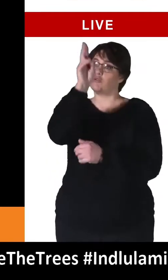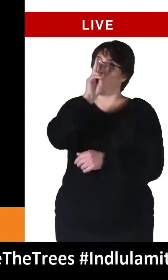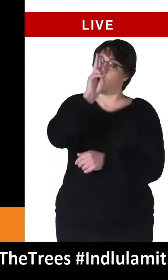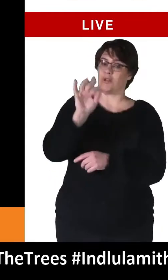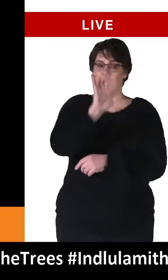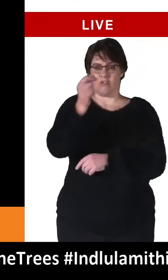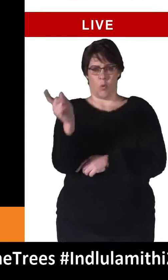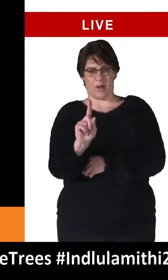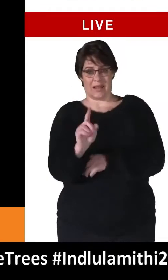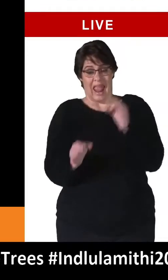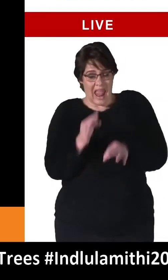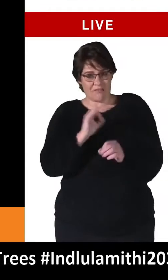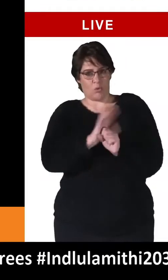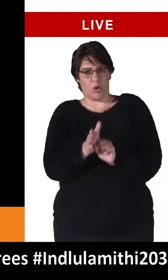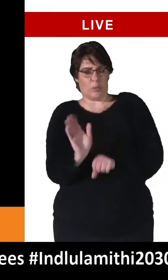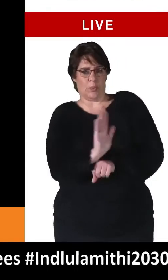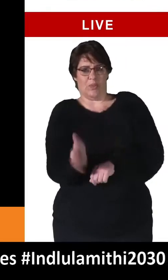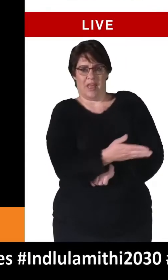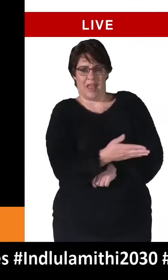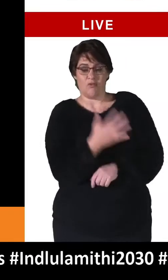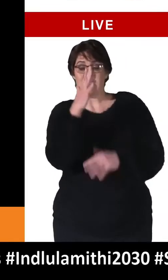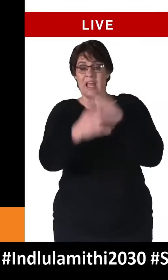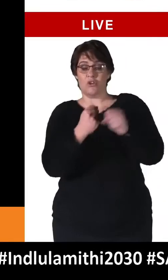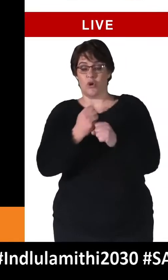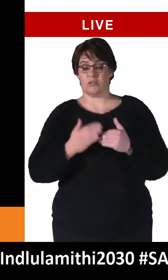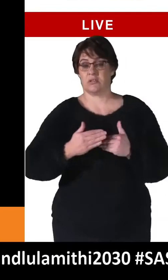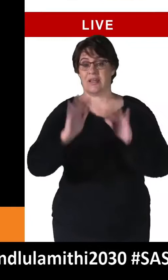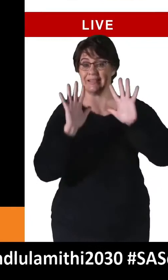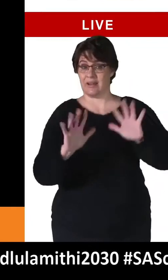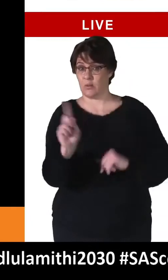South Africa over the next decade?